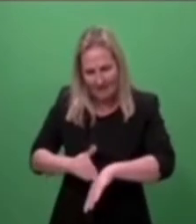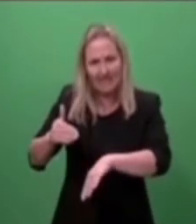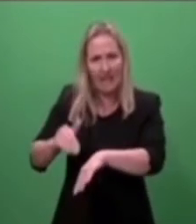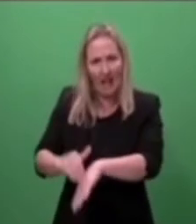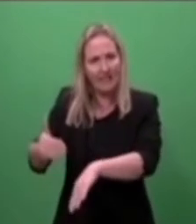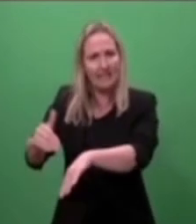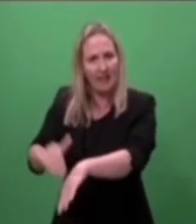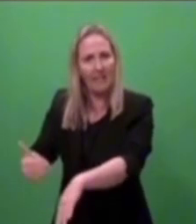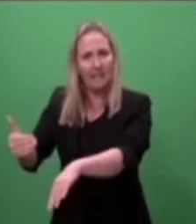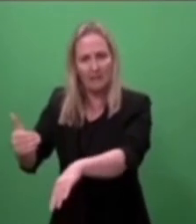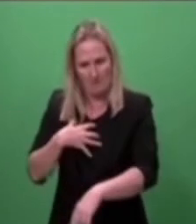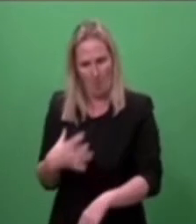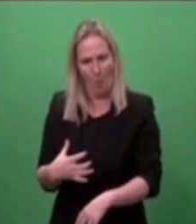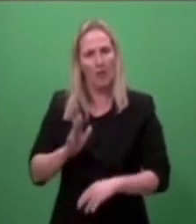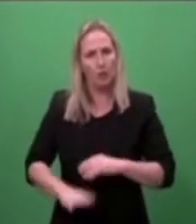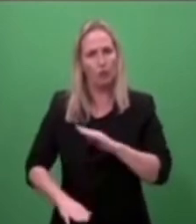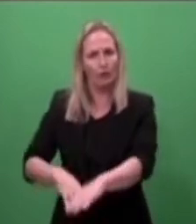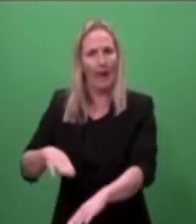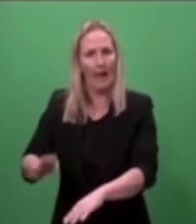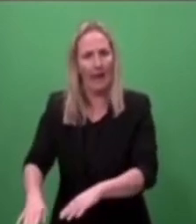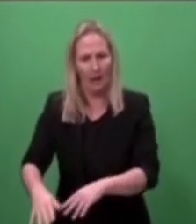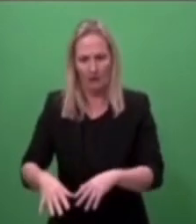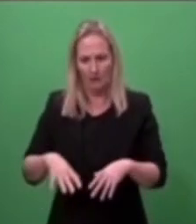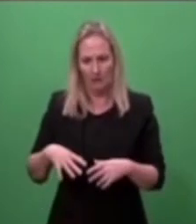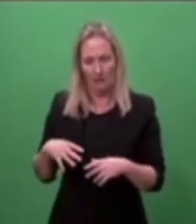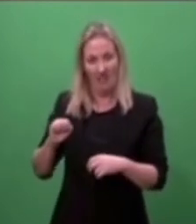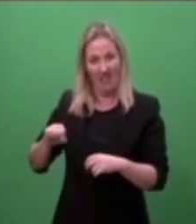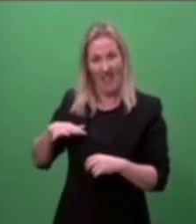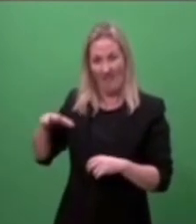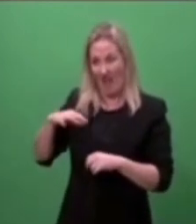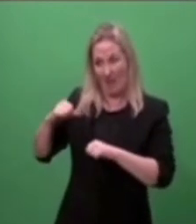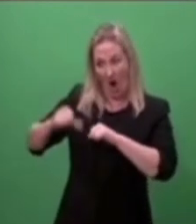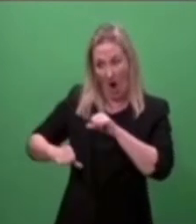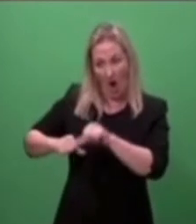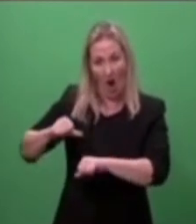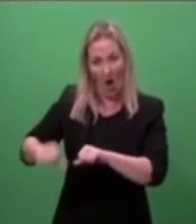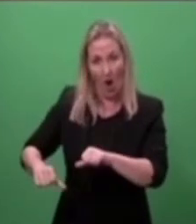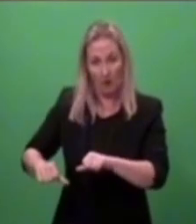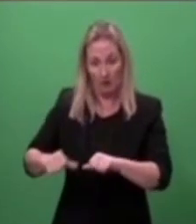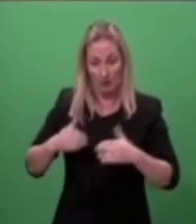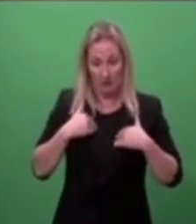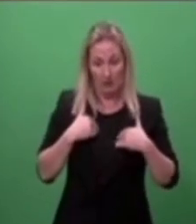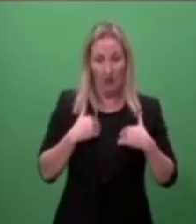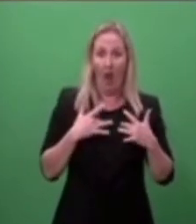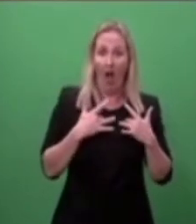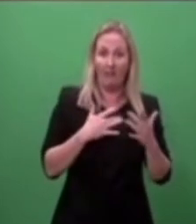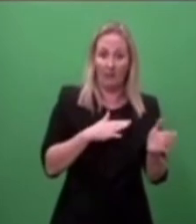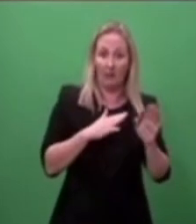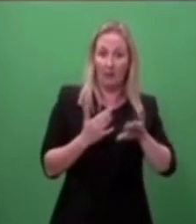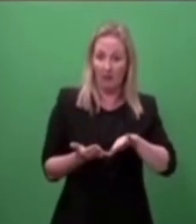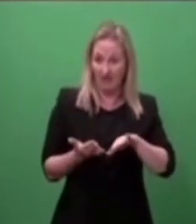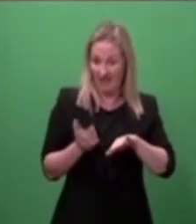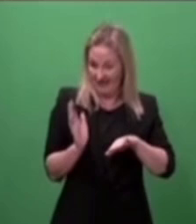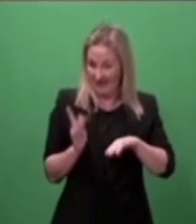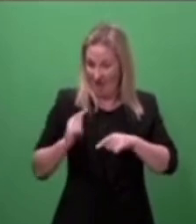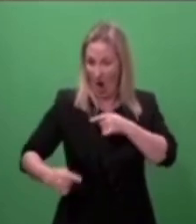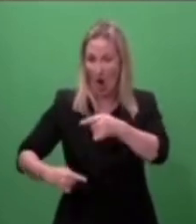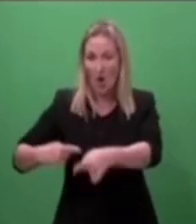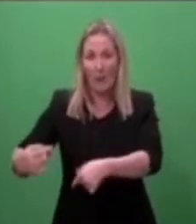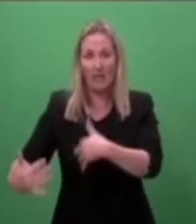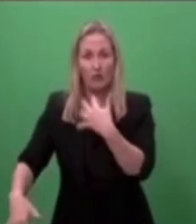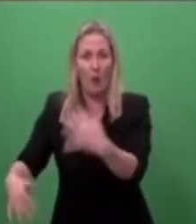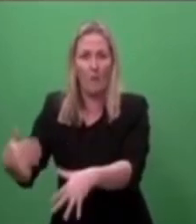children and their families for generations long past their own lifetimes, is devastating